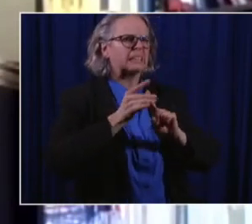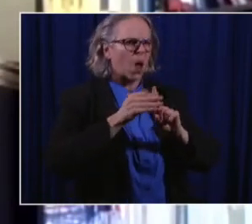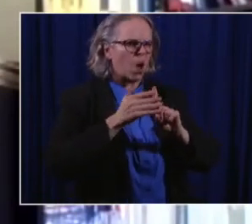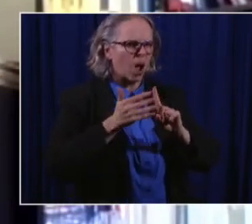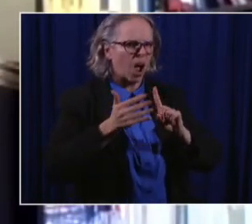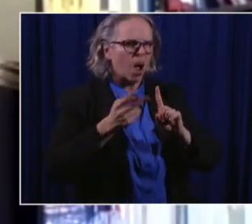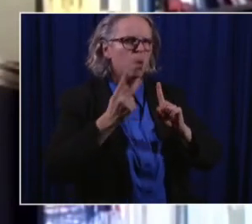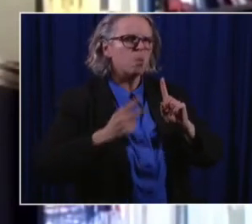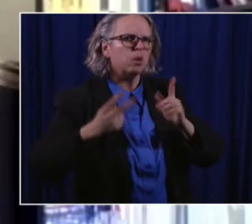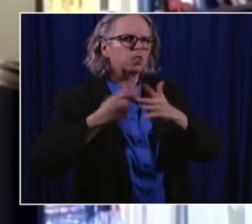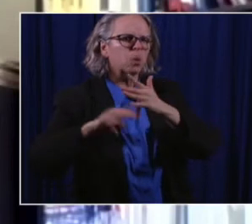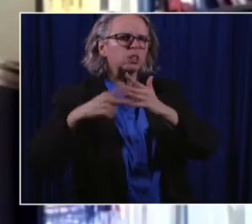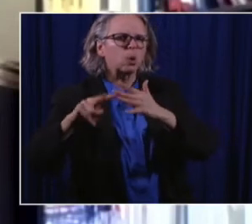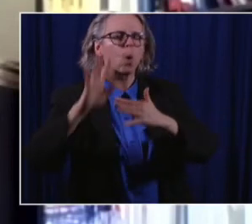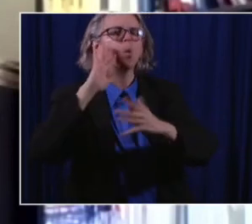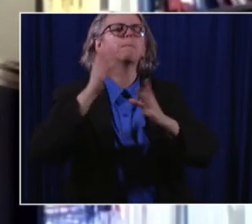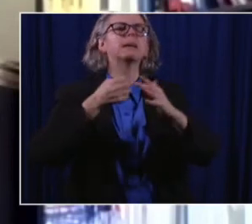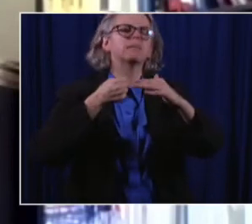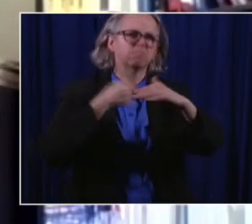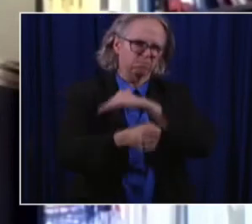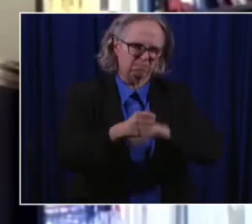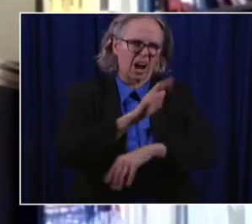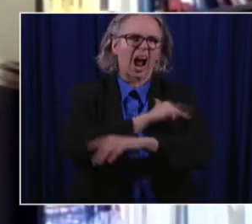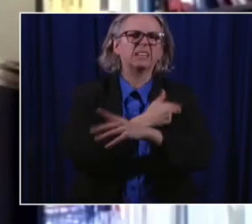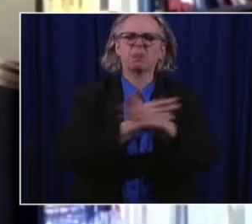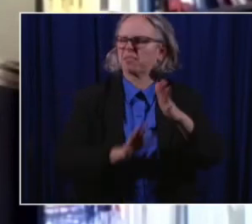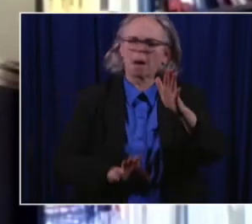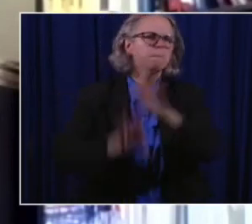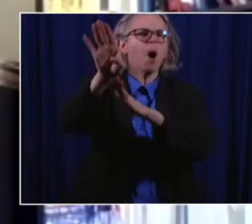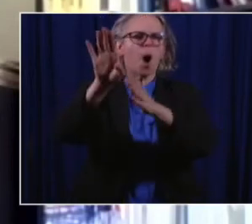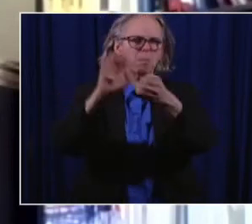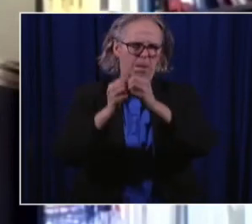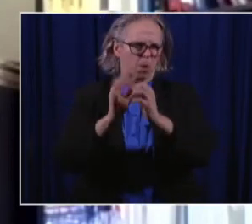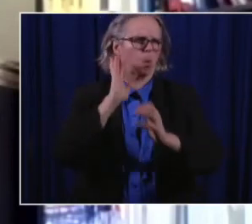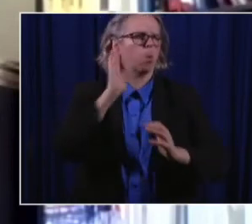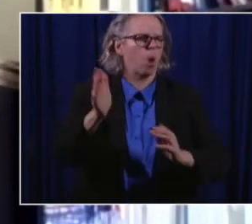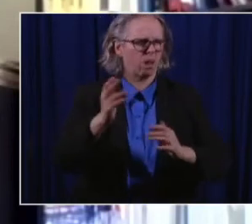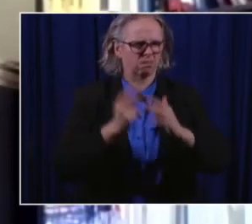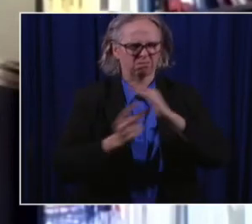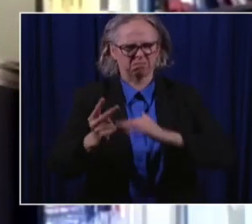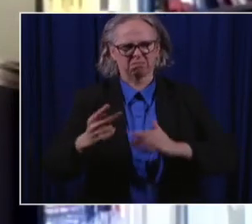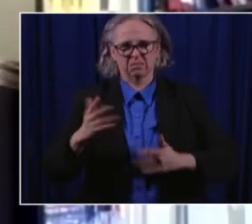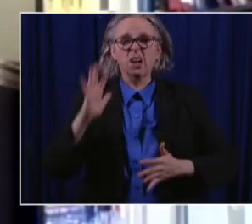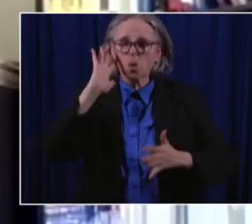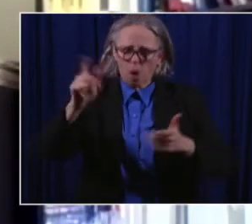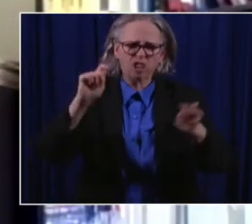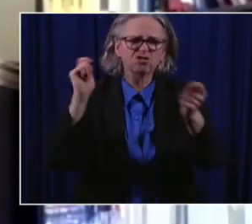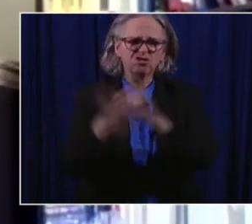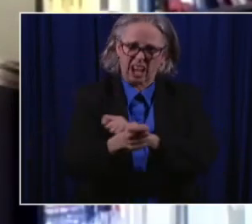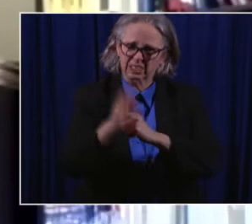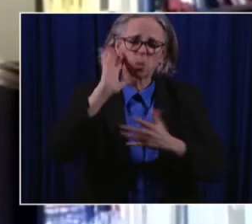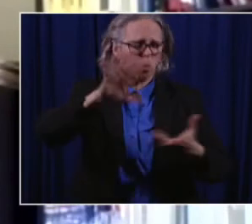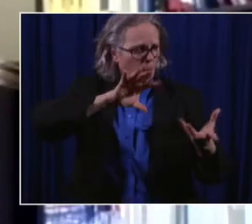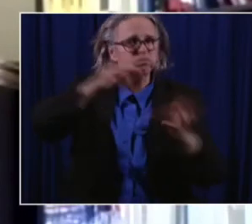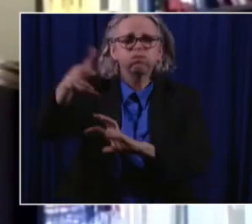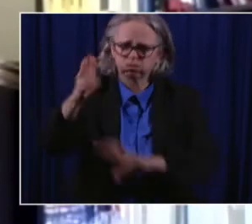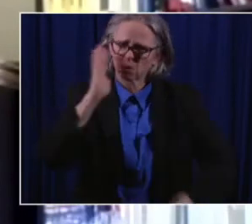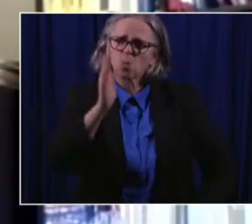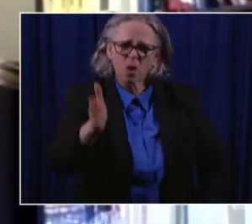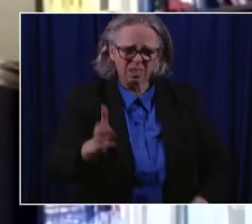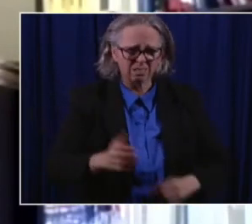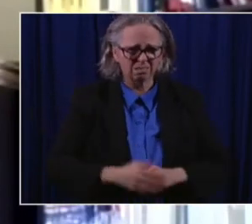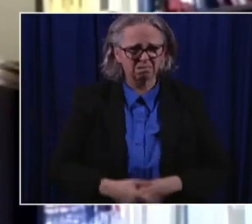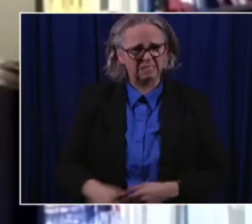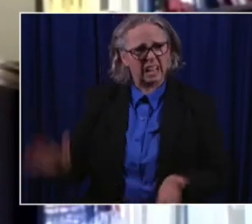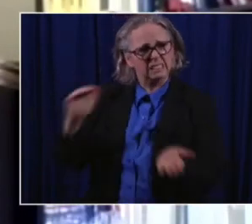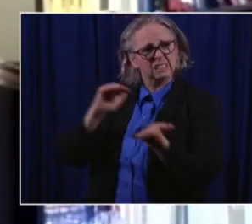by this increase in patients if things don't change. Dr. Thomas did a great job of explaining that